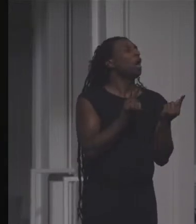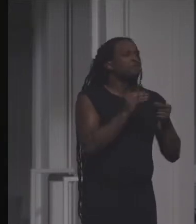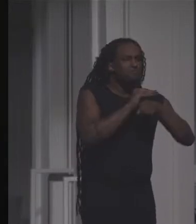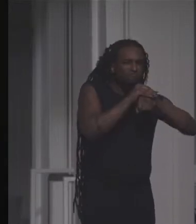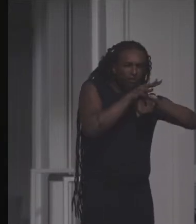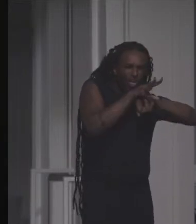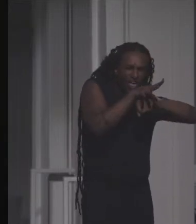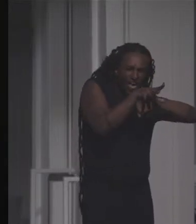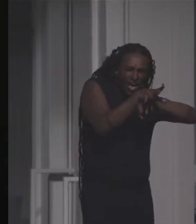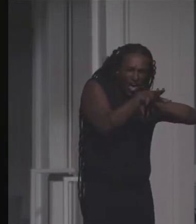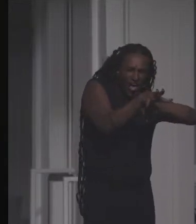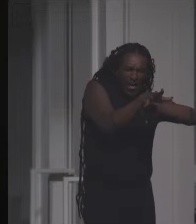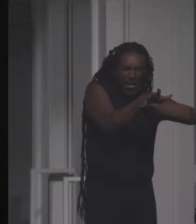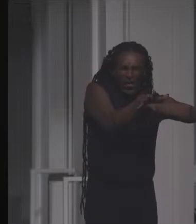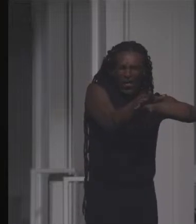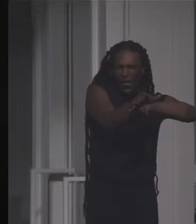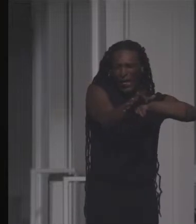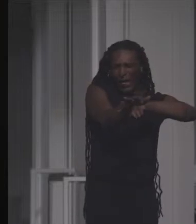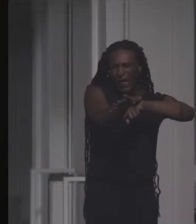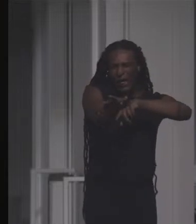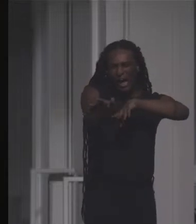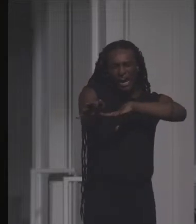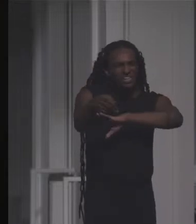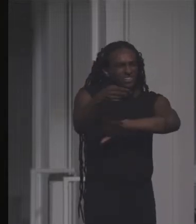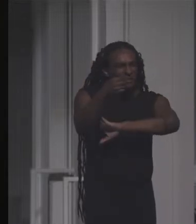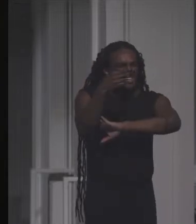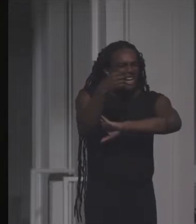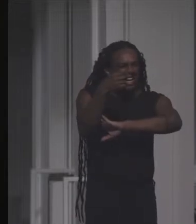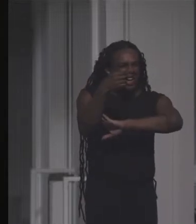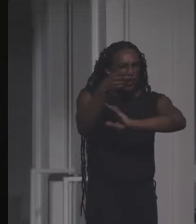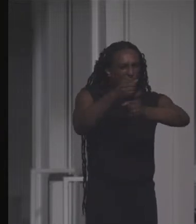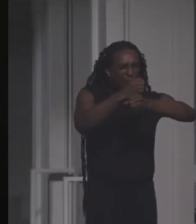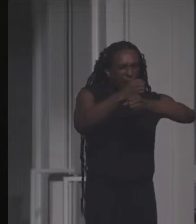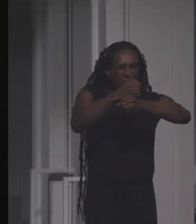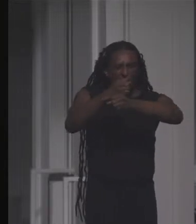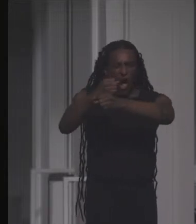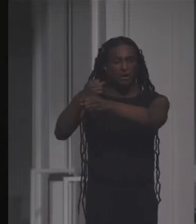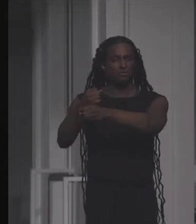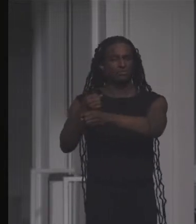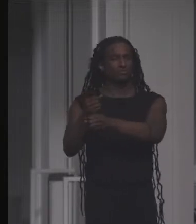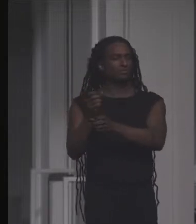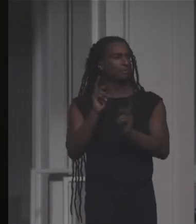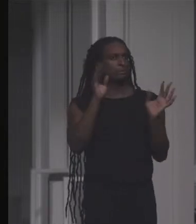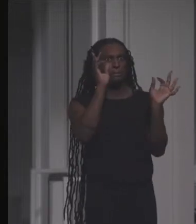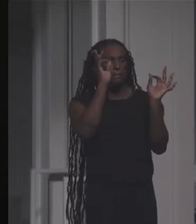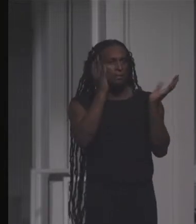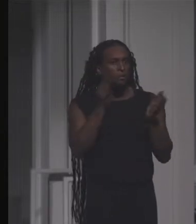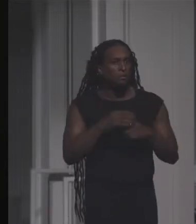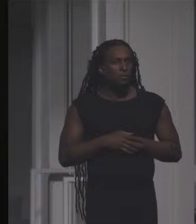in motion history-making events. That